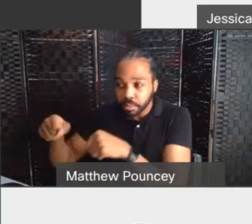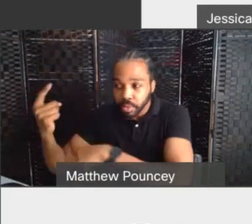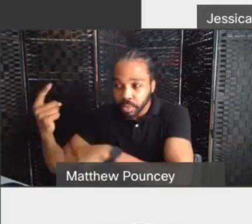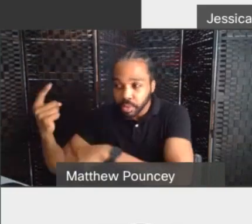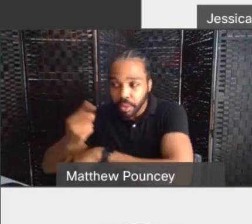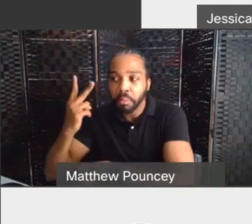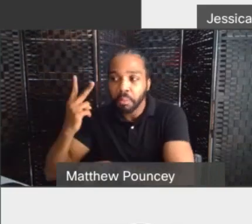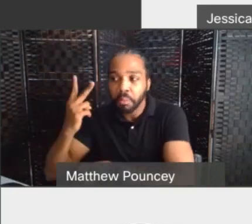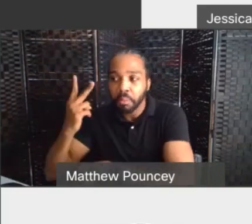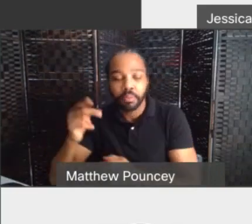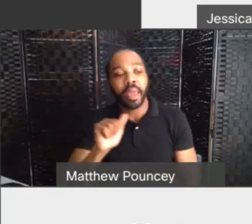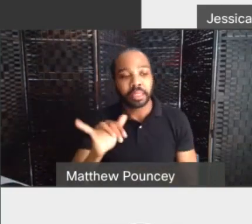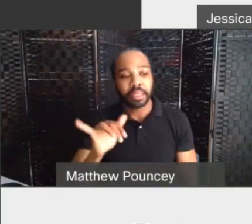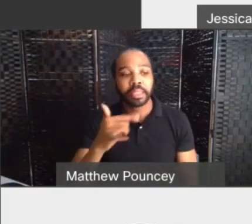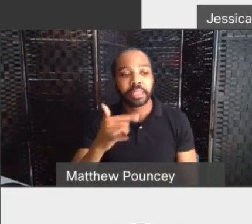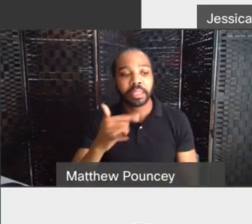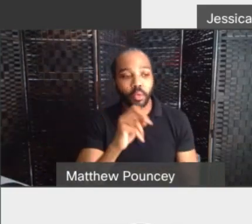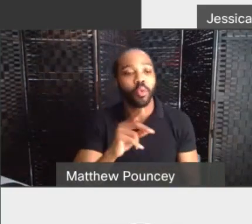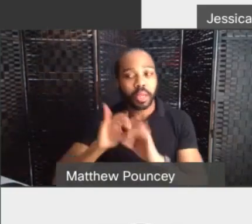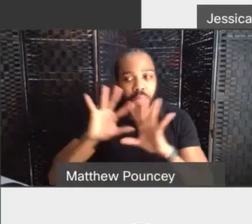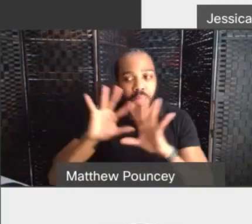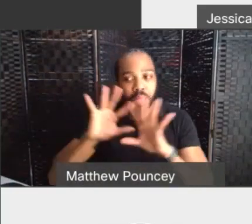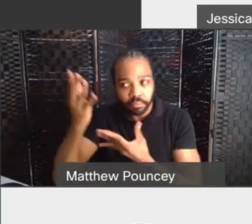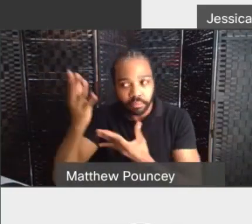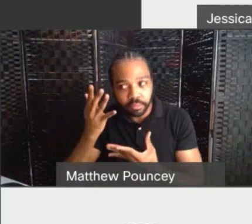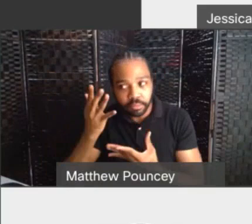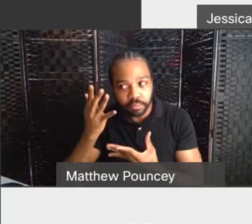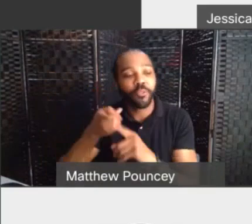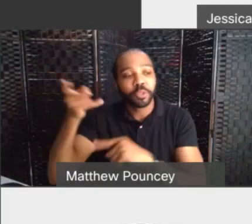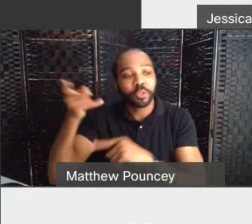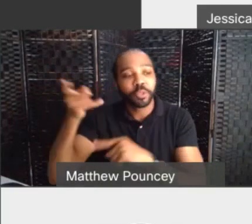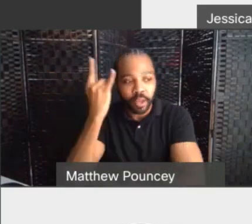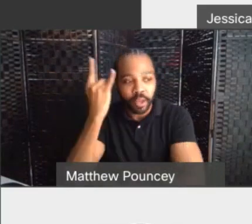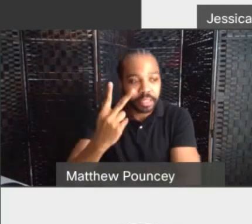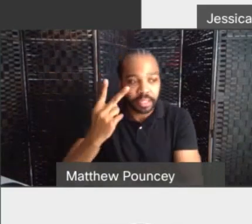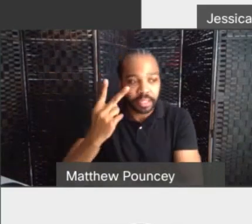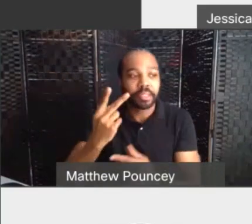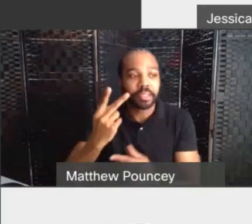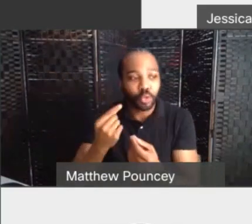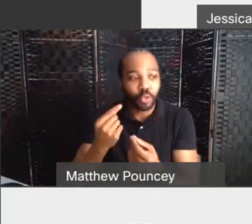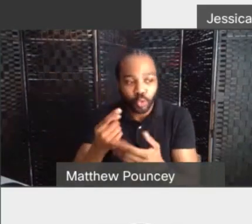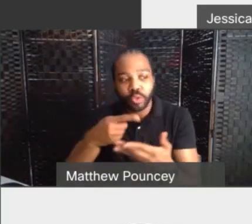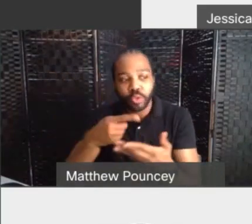Giant and Yeah. have a response next week, which is prior to the date that vaccine is due.